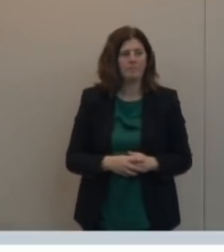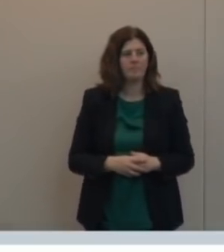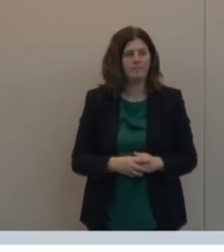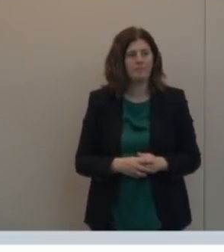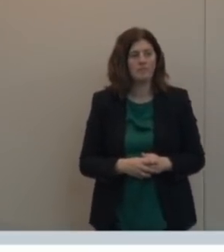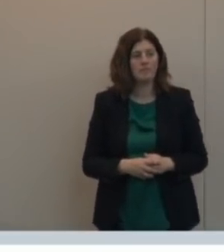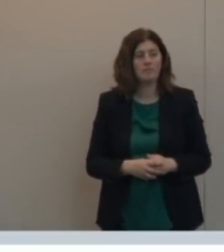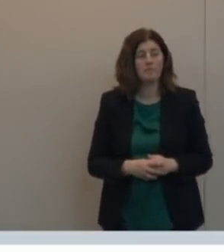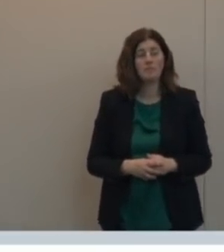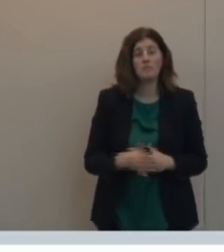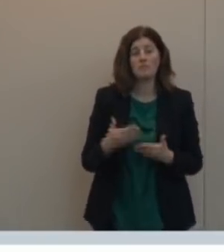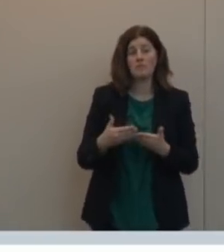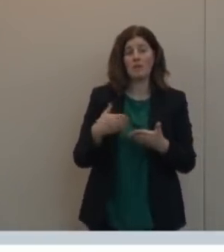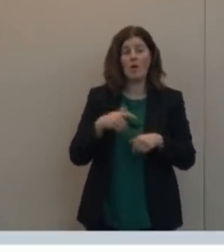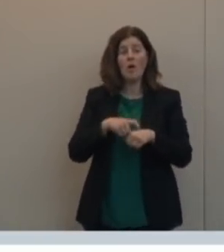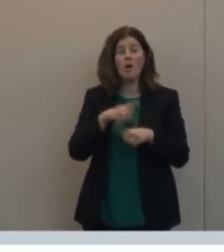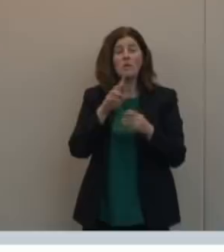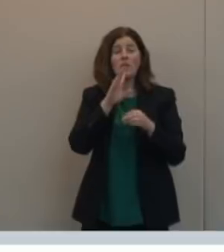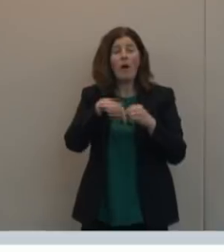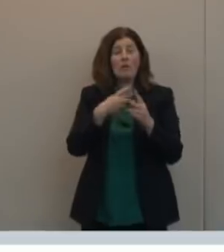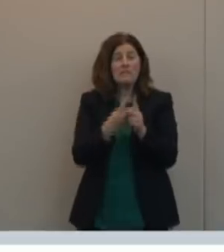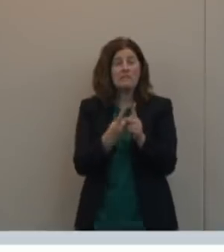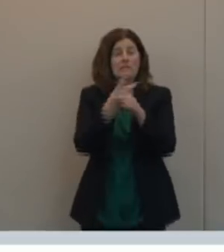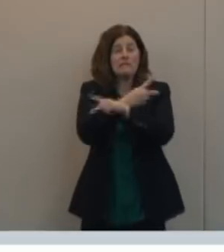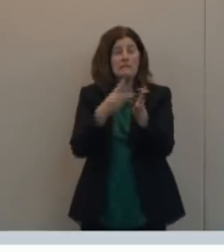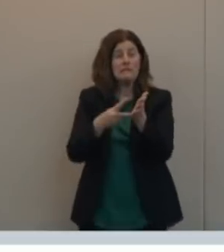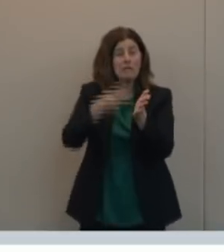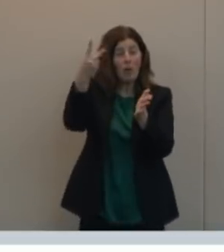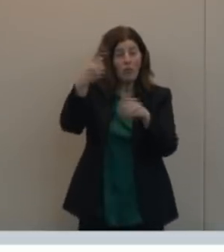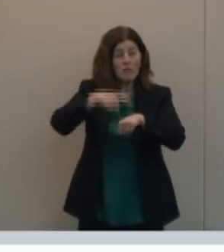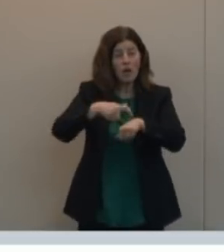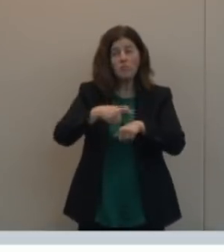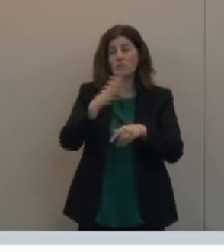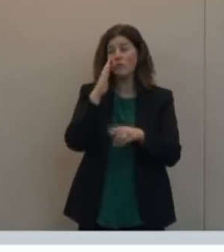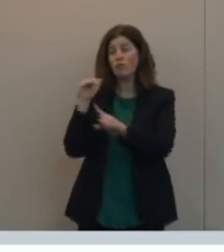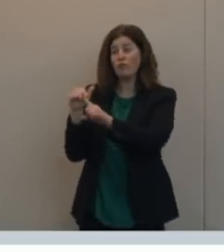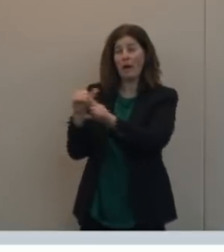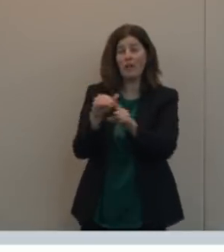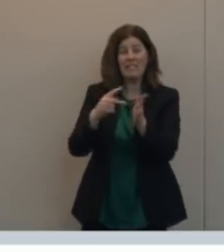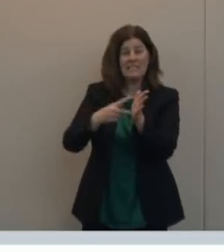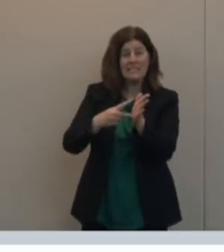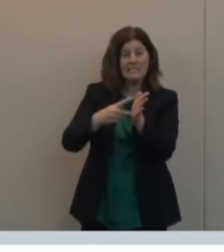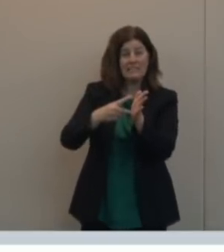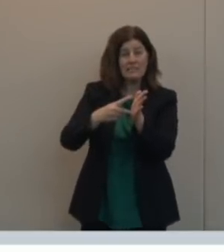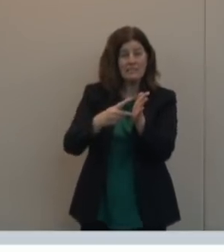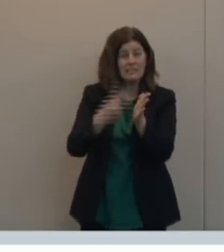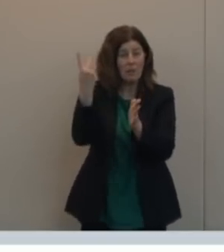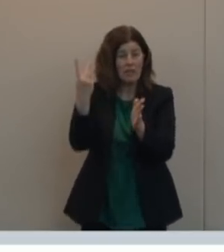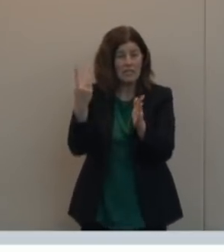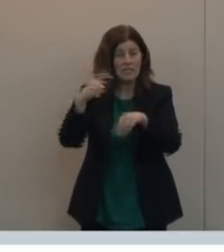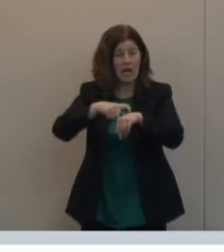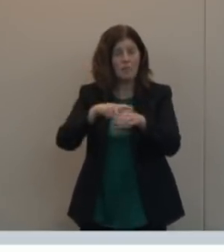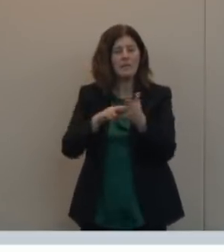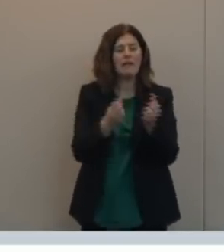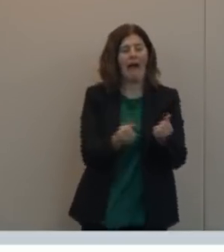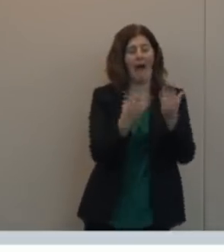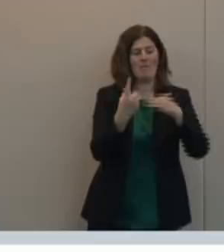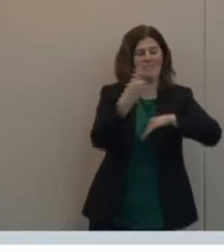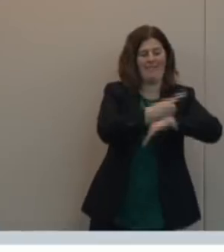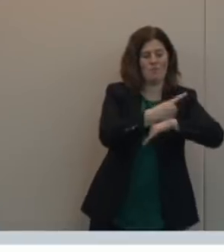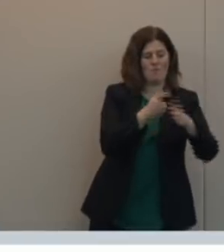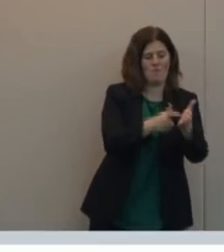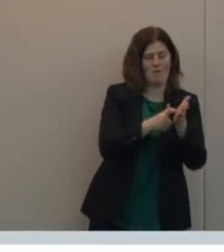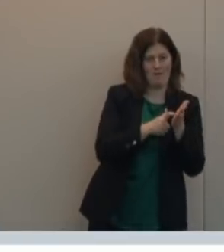Now, last time we talked about doubling time, and just as a reminder, the doubling time is the number of days it takes